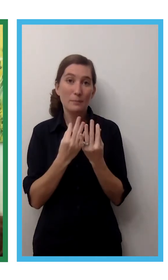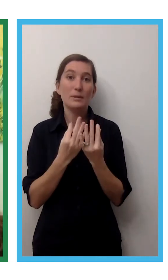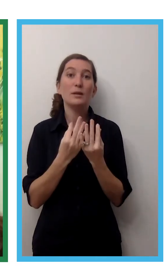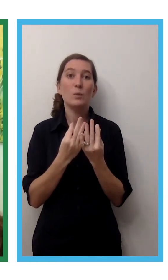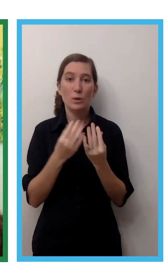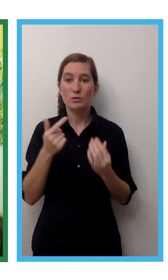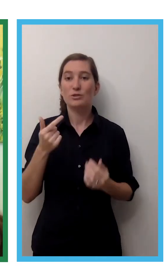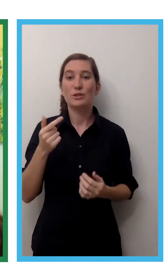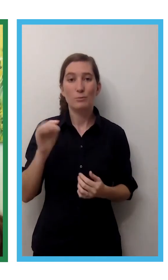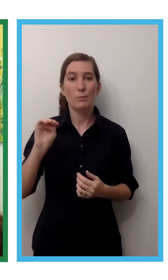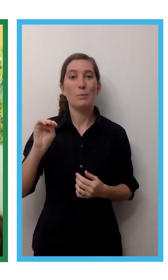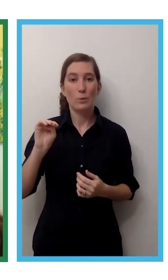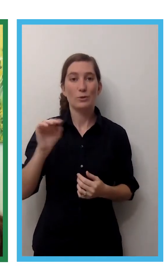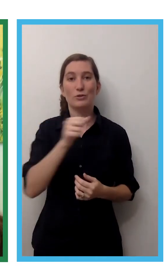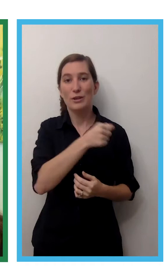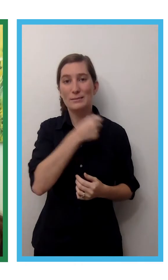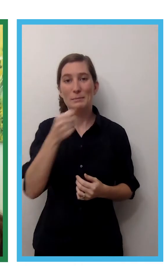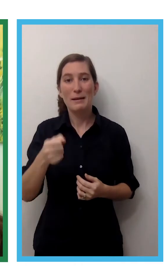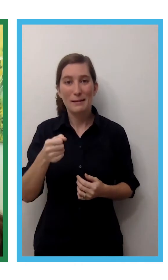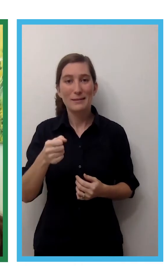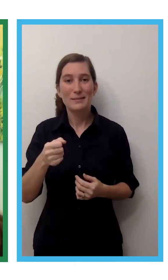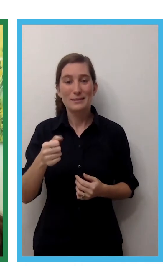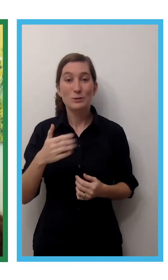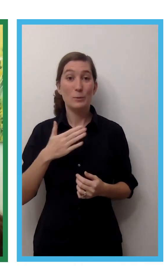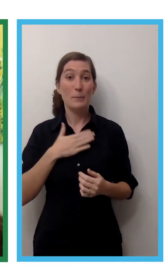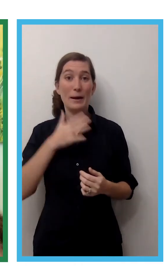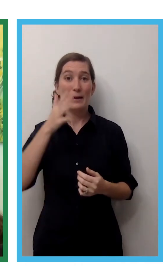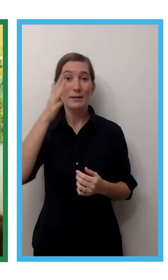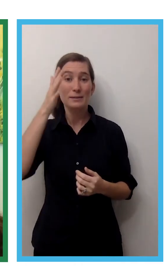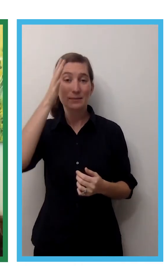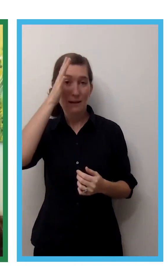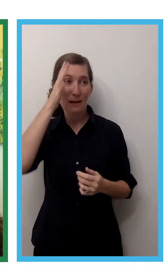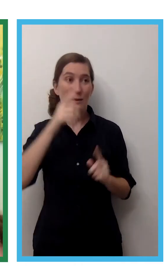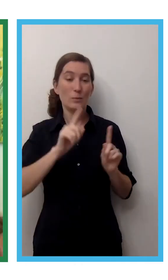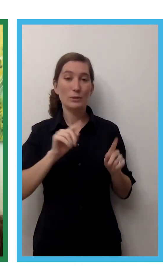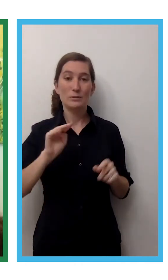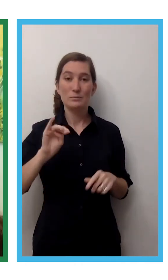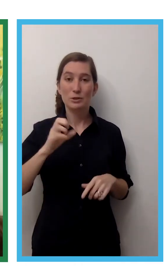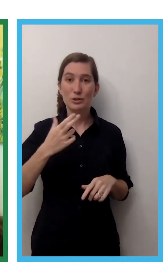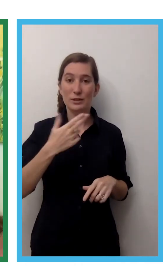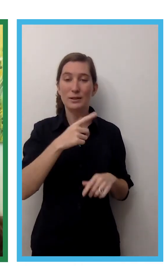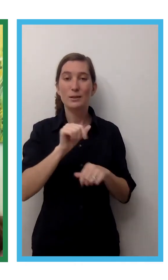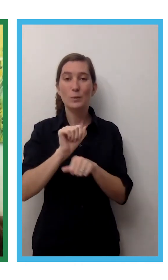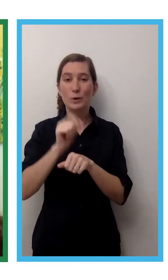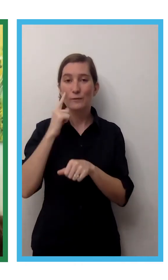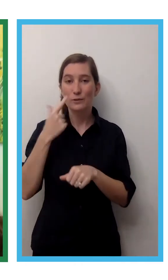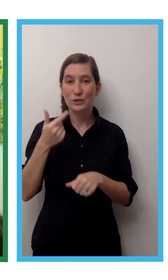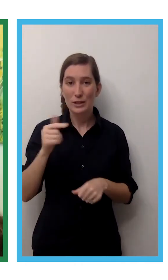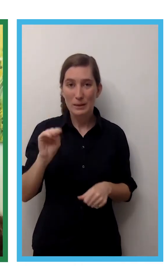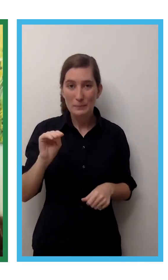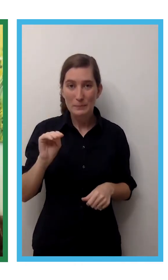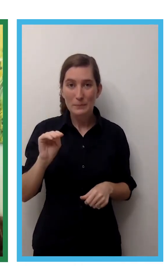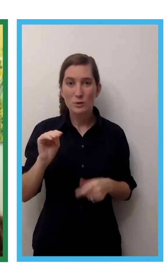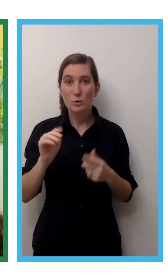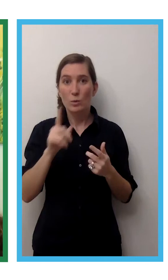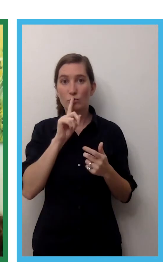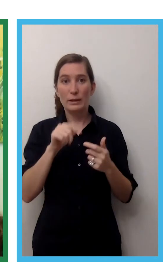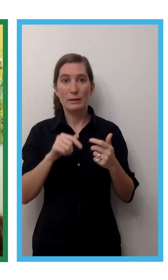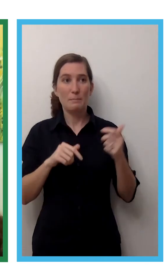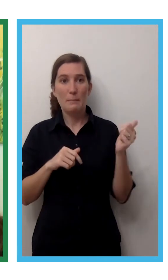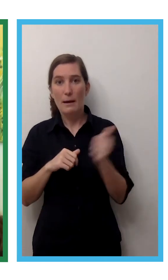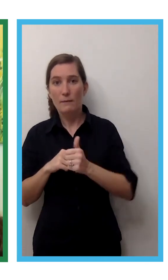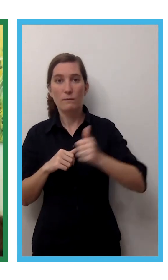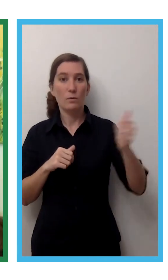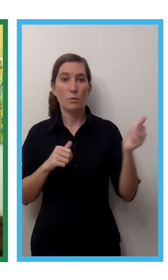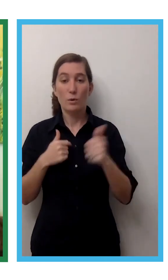Michigan and my dad worked for GM. So it was this back and forth. I grew up going back and forth between these two worlds